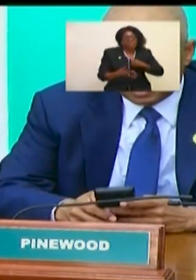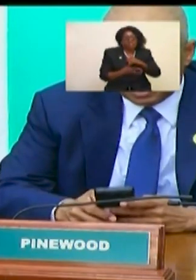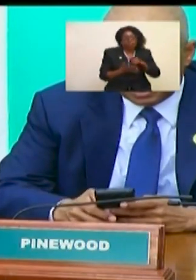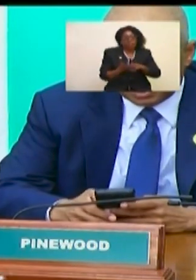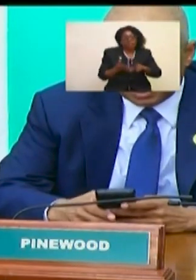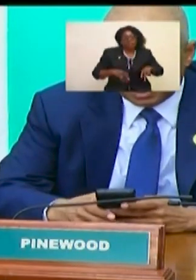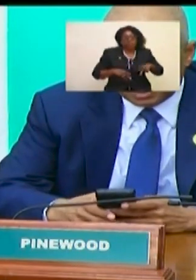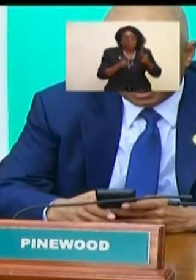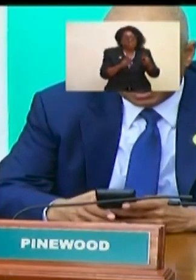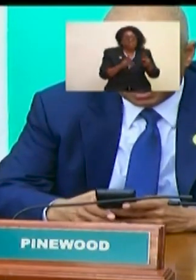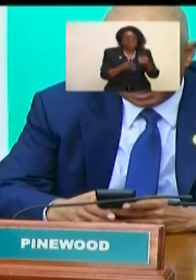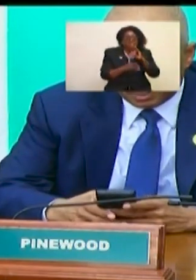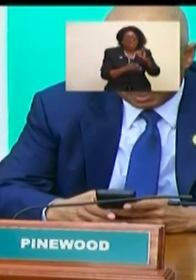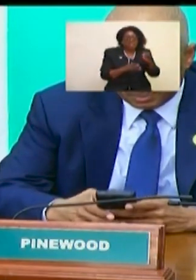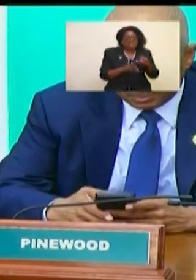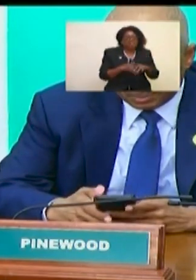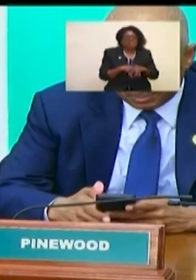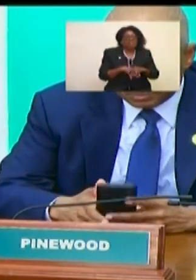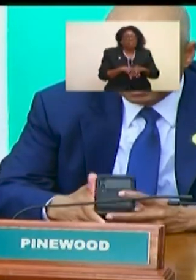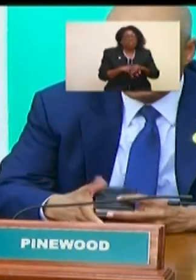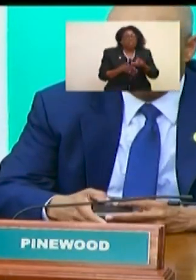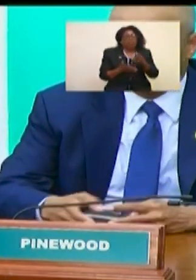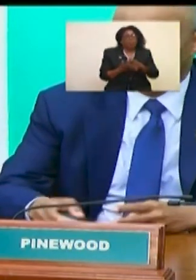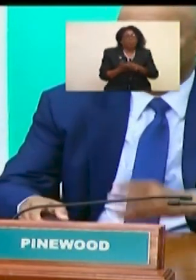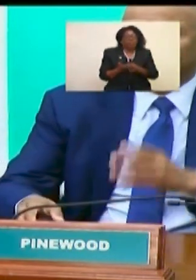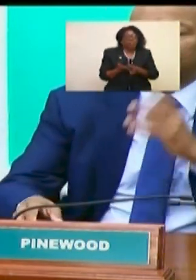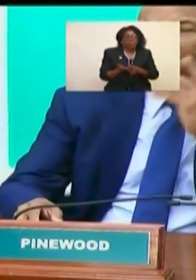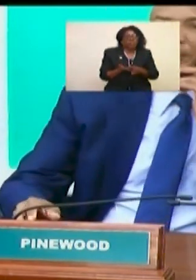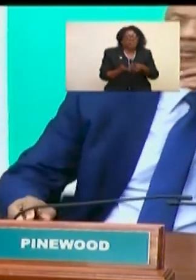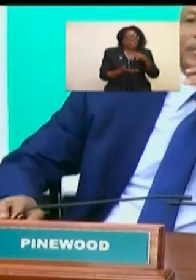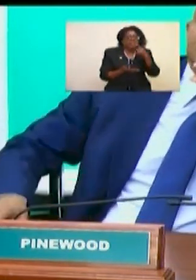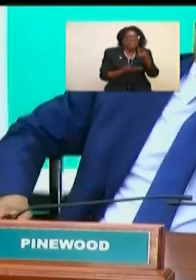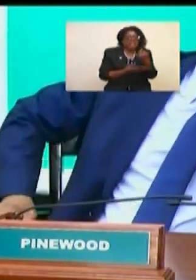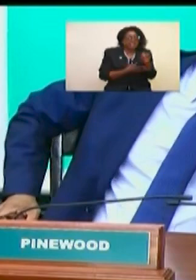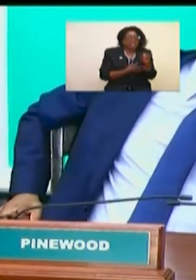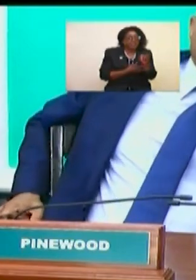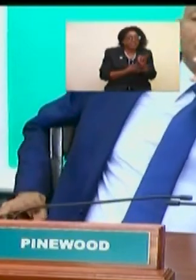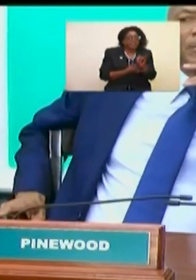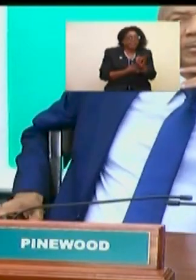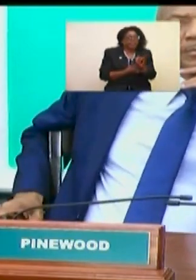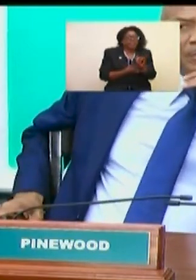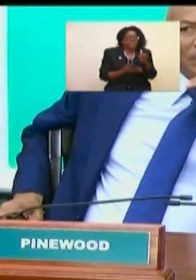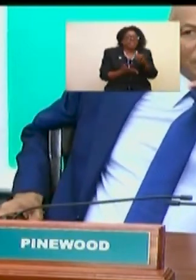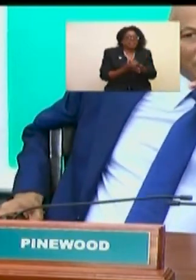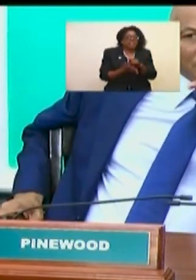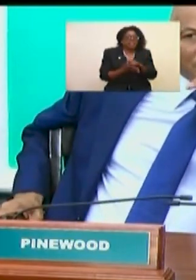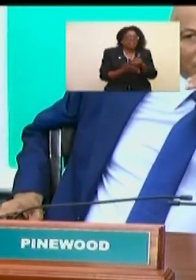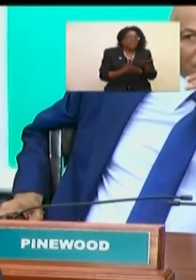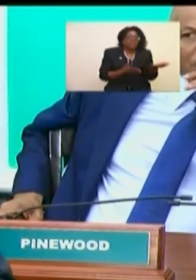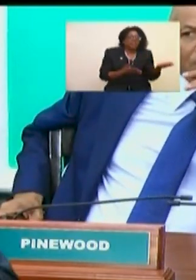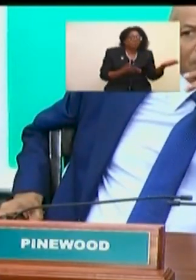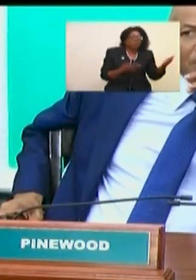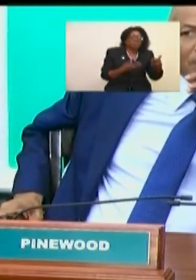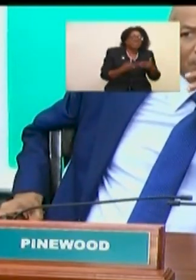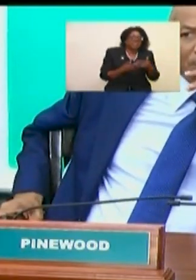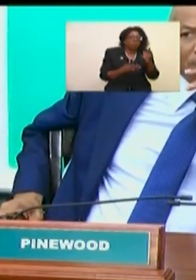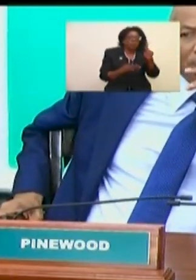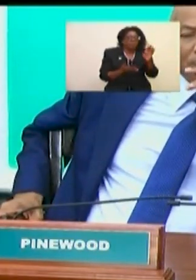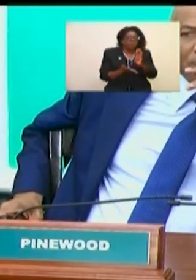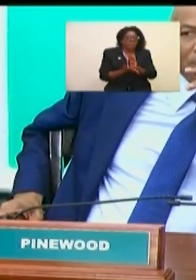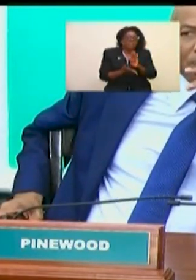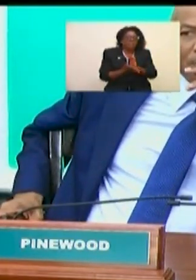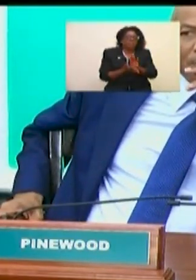position is, right? Yes. What we are saying, what our assertion is, yes. is that there was near